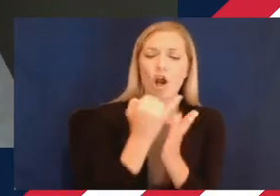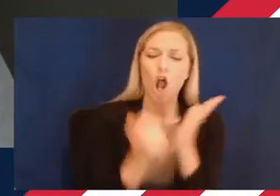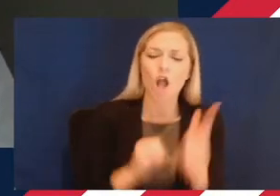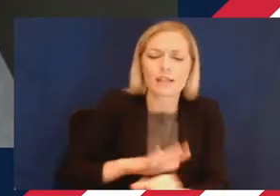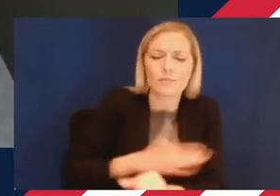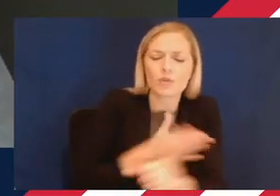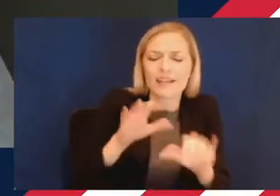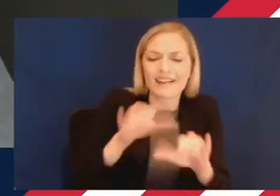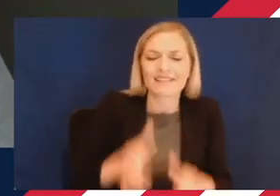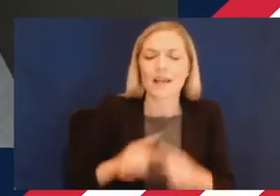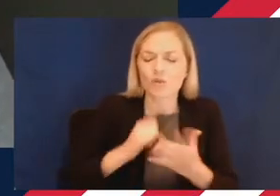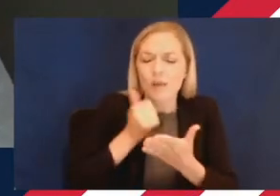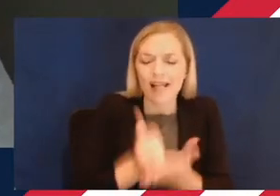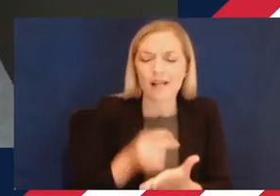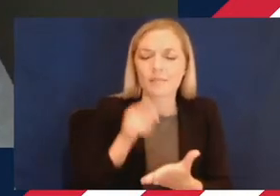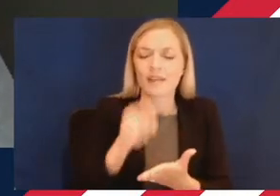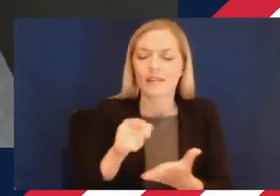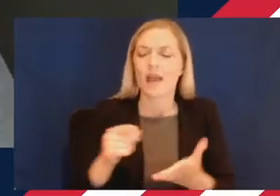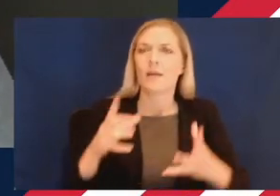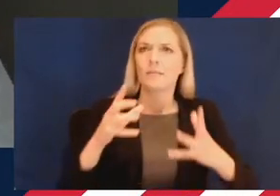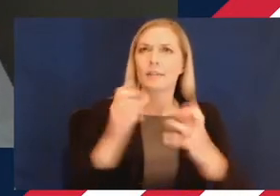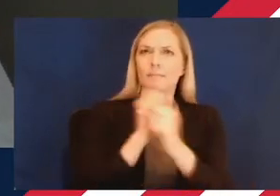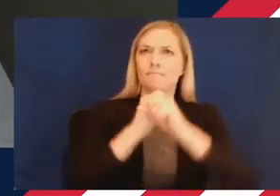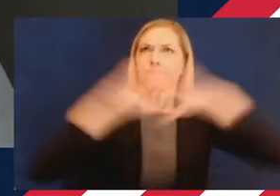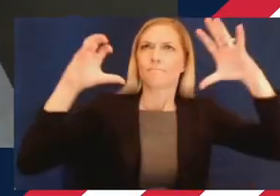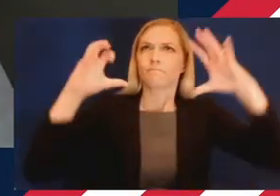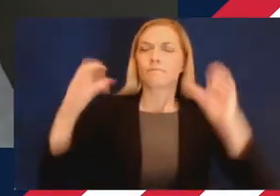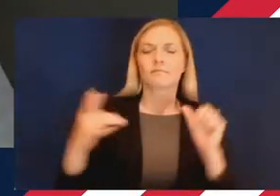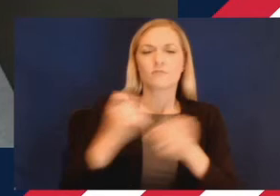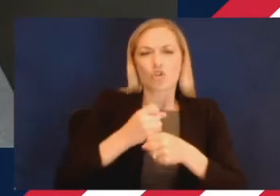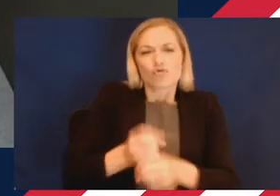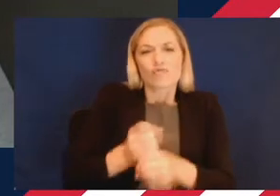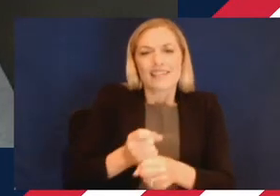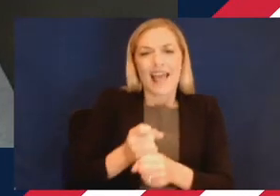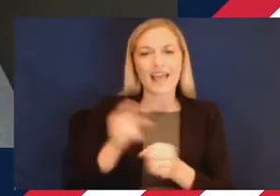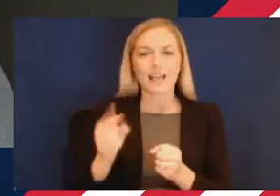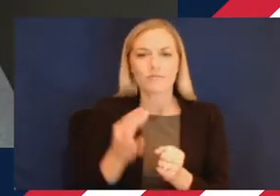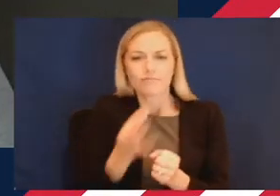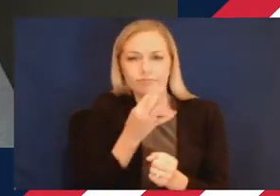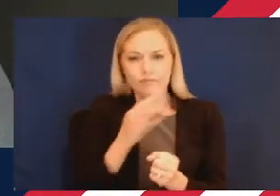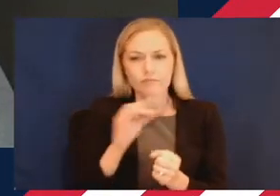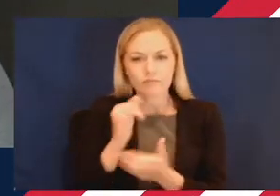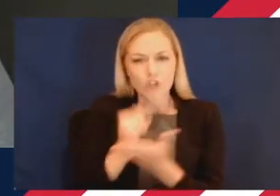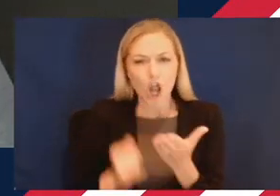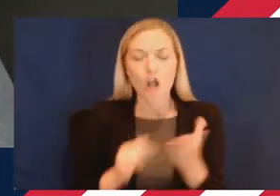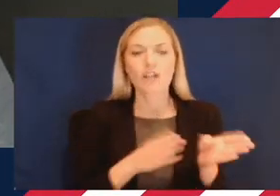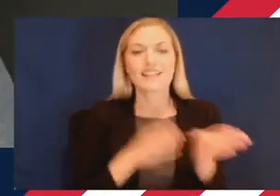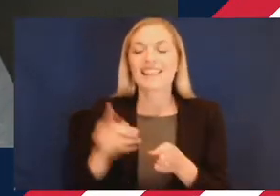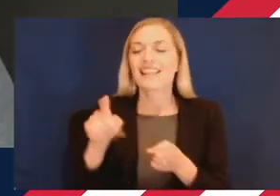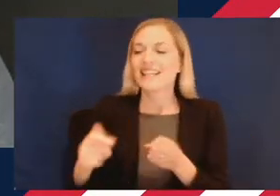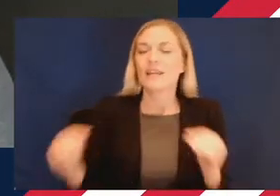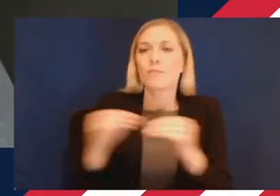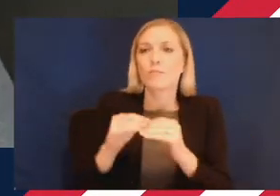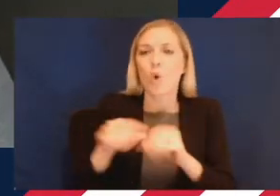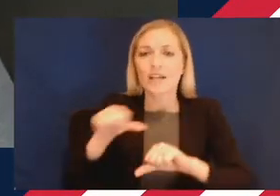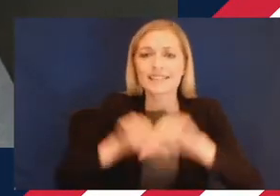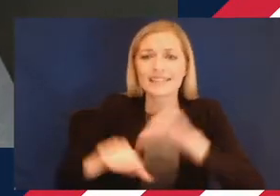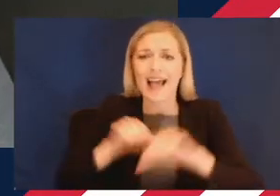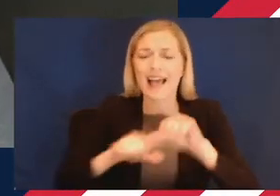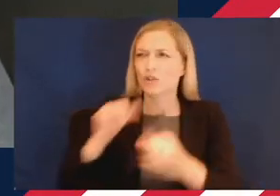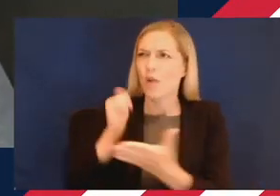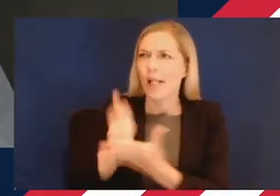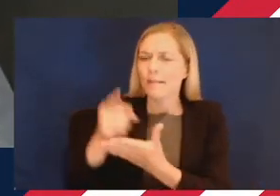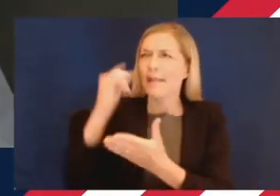create masterpieces, not more test prep. Our students need more libraries and fully equipped science labs to help them imagine their futures, not